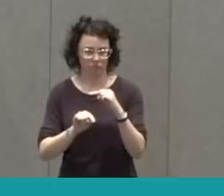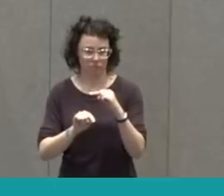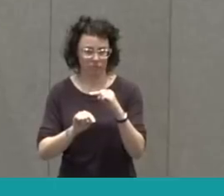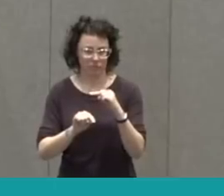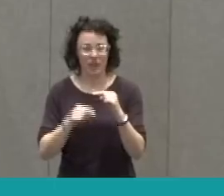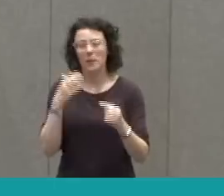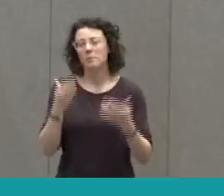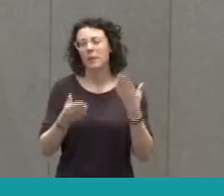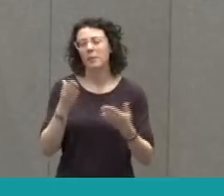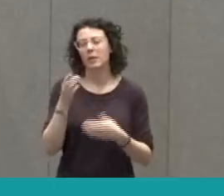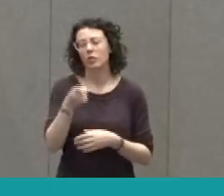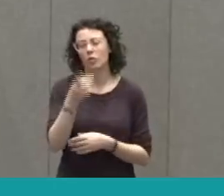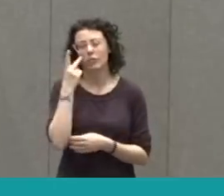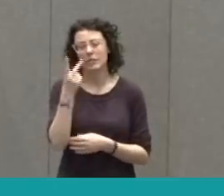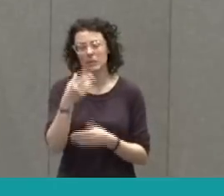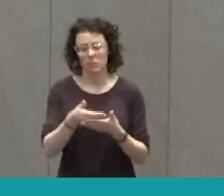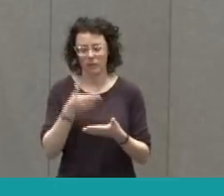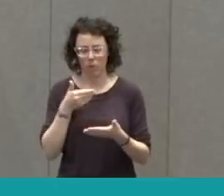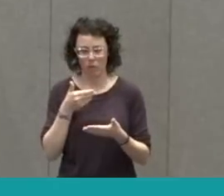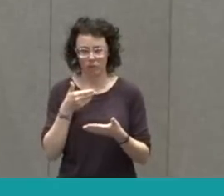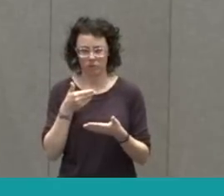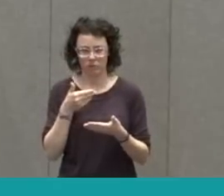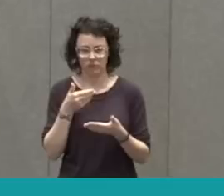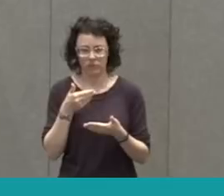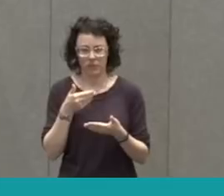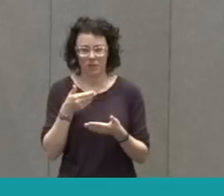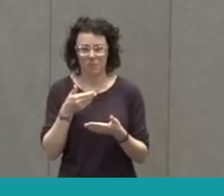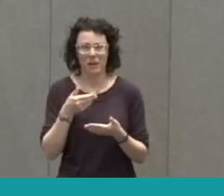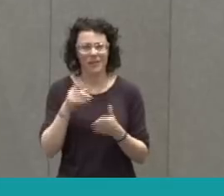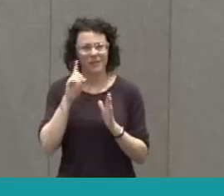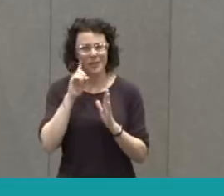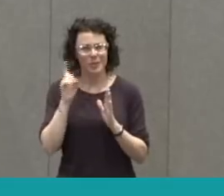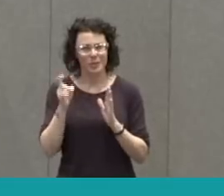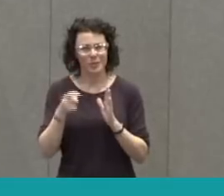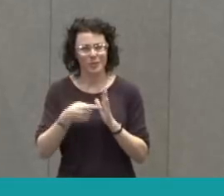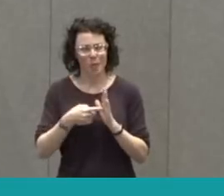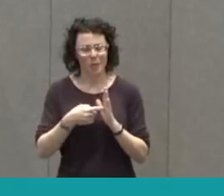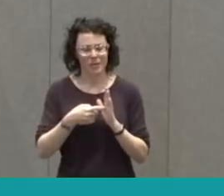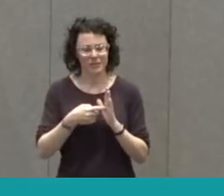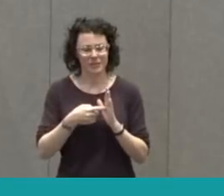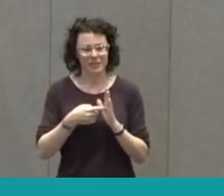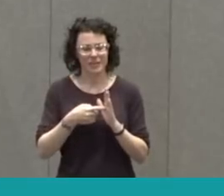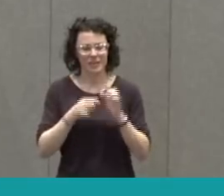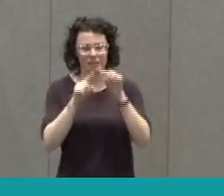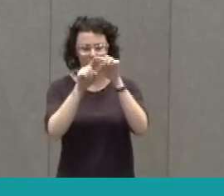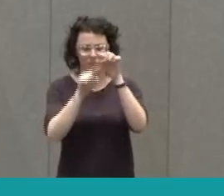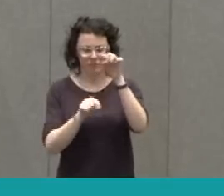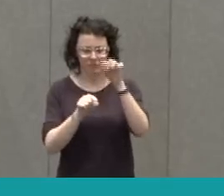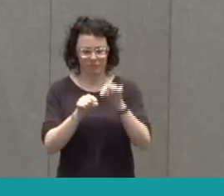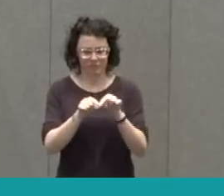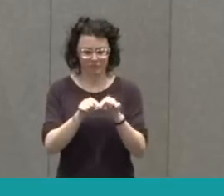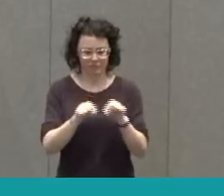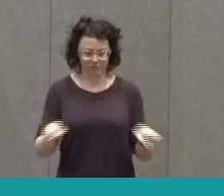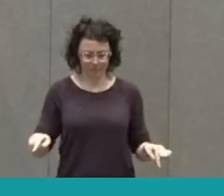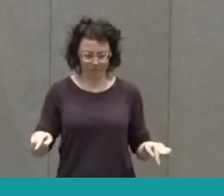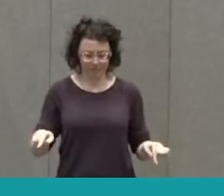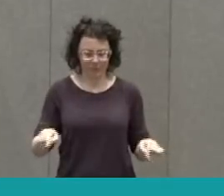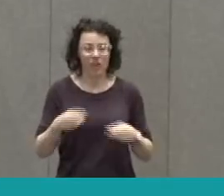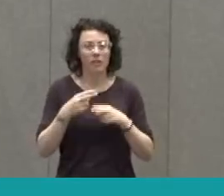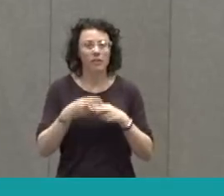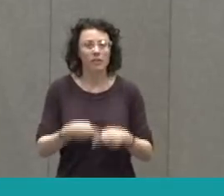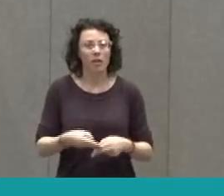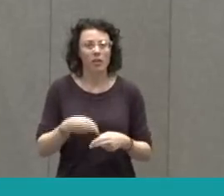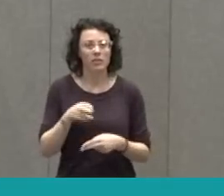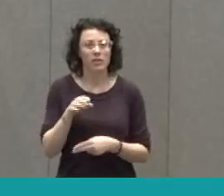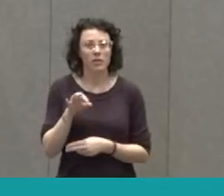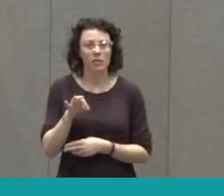a Frayer model. What you would do is you would take a sheet of paper, you'd fold it like